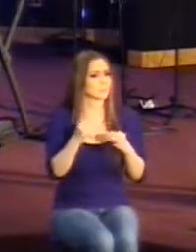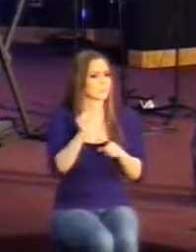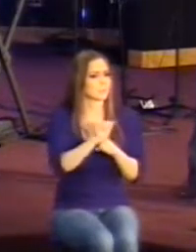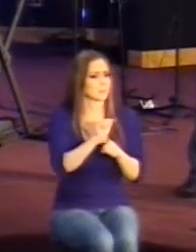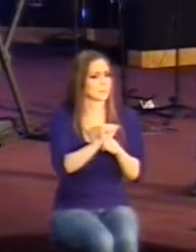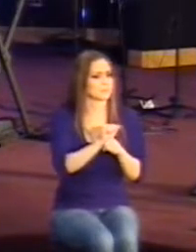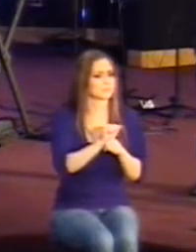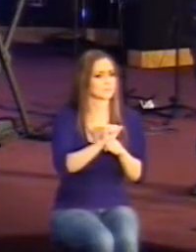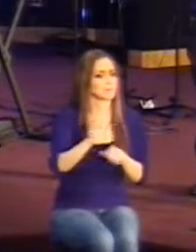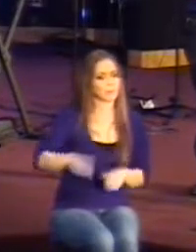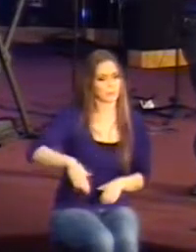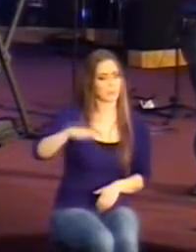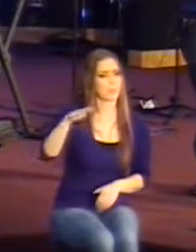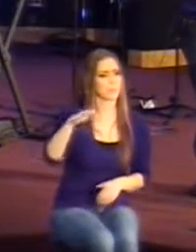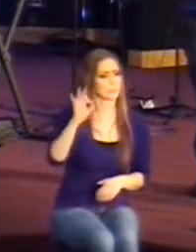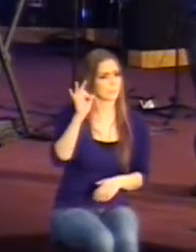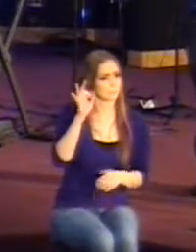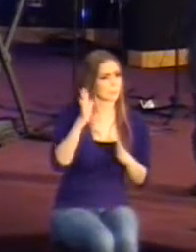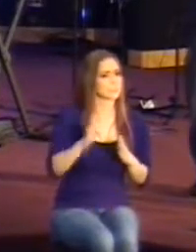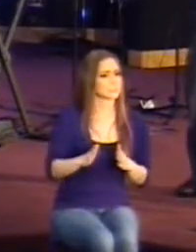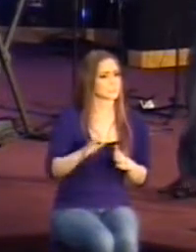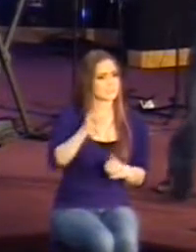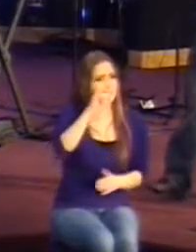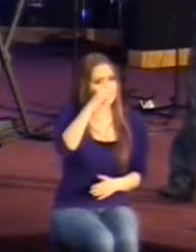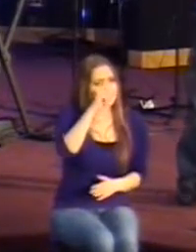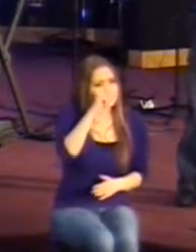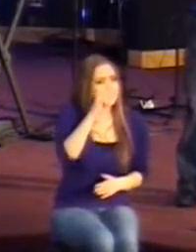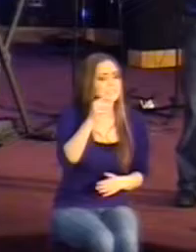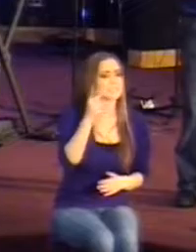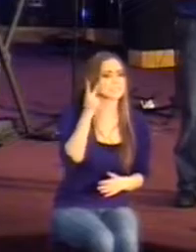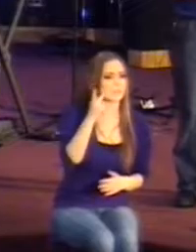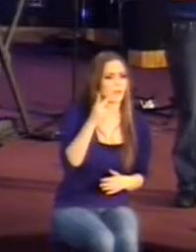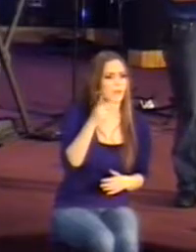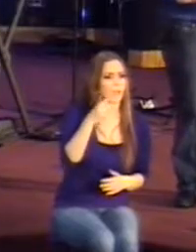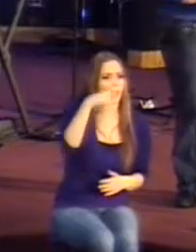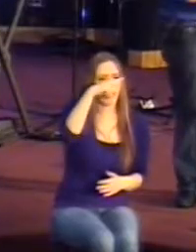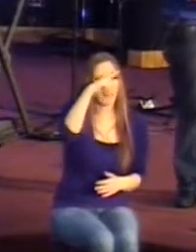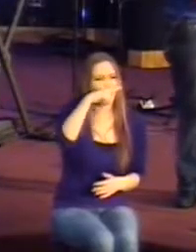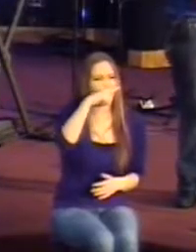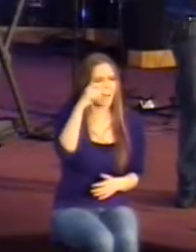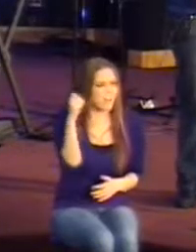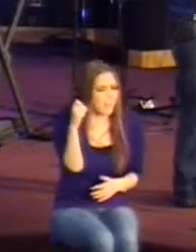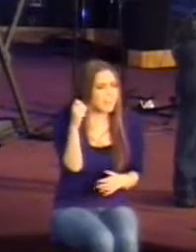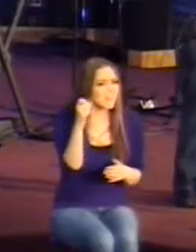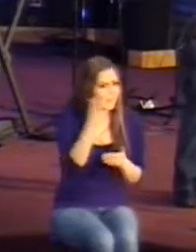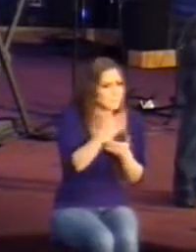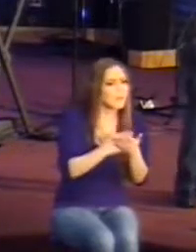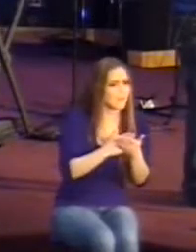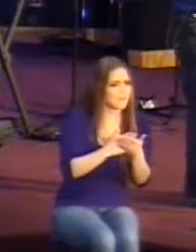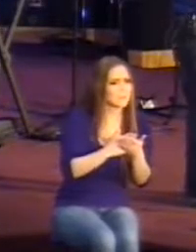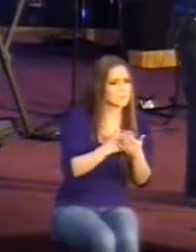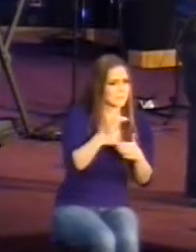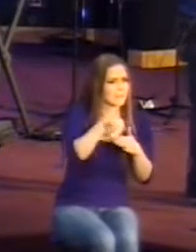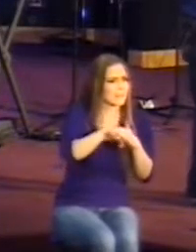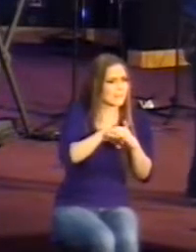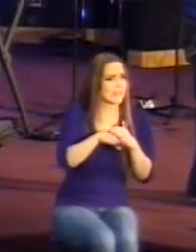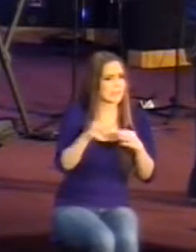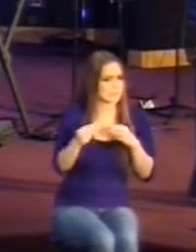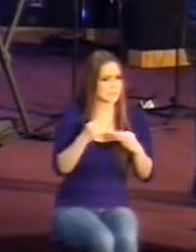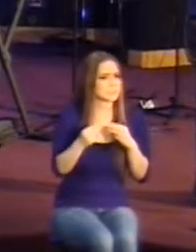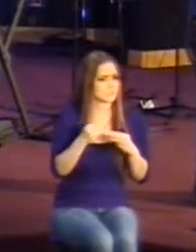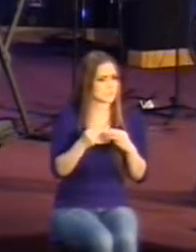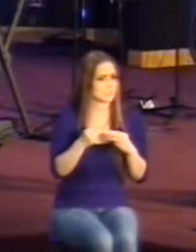I grew up a preacher's kid, and I saw the ugly side of being in a ministry family that no one talks about. I experienced,